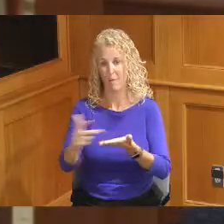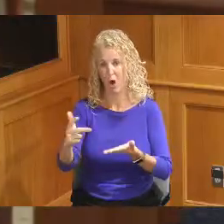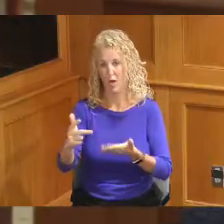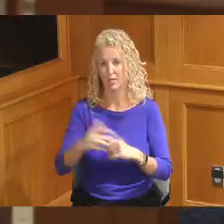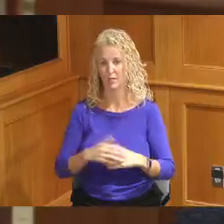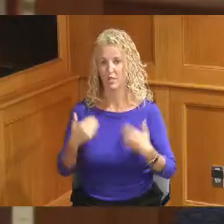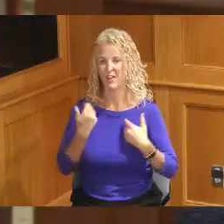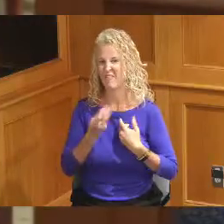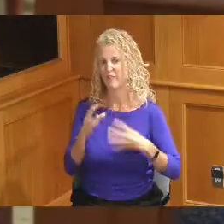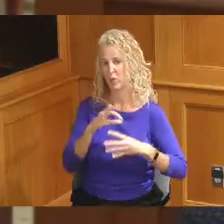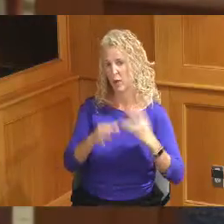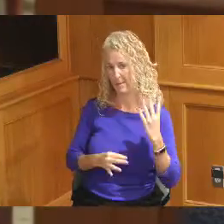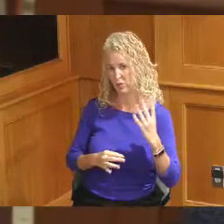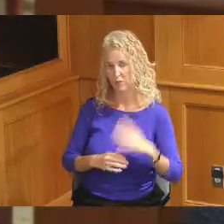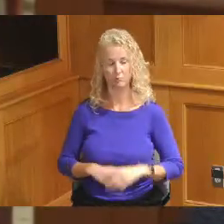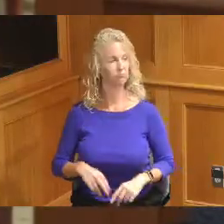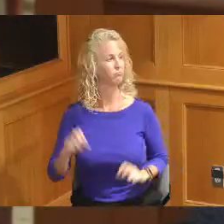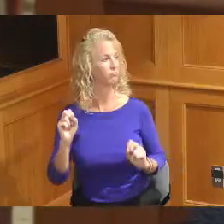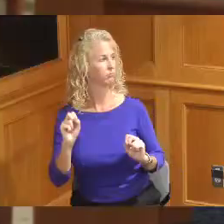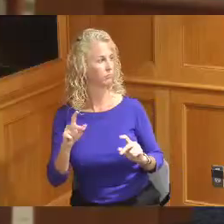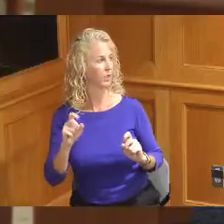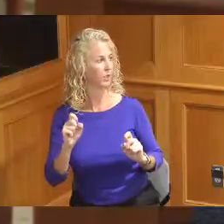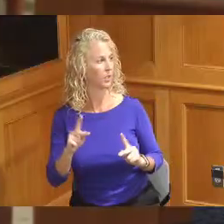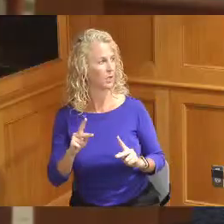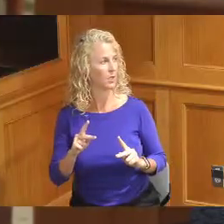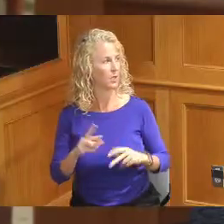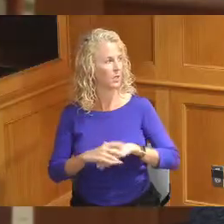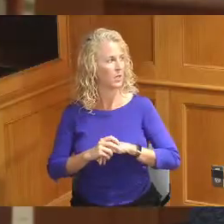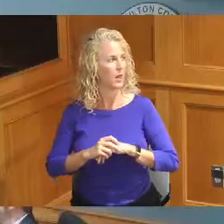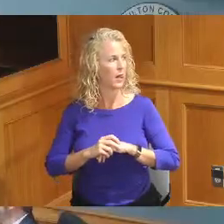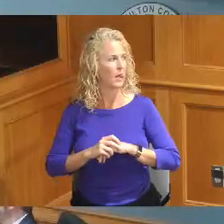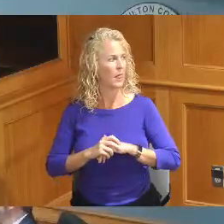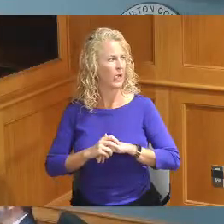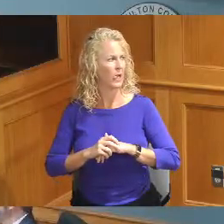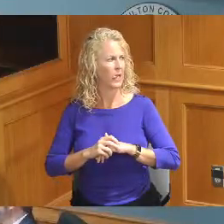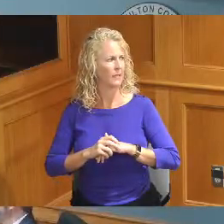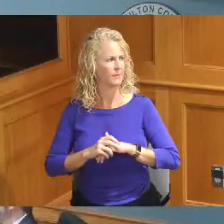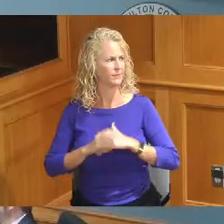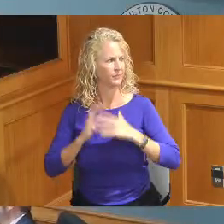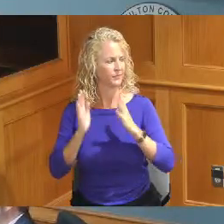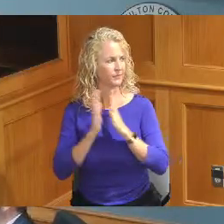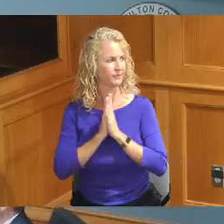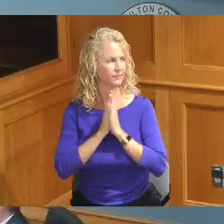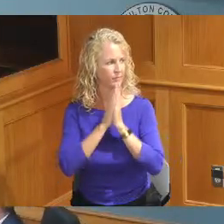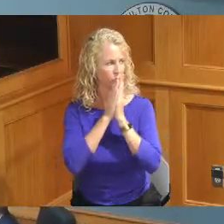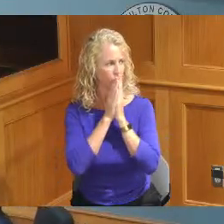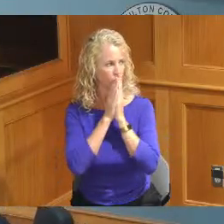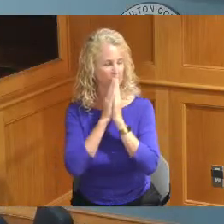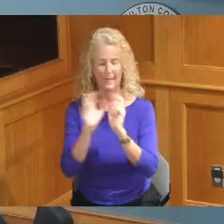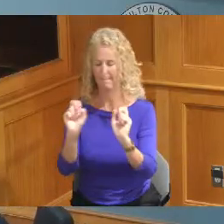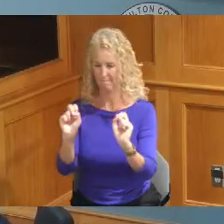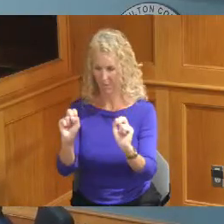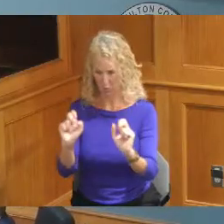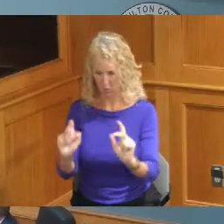with some options. Okay. Yeah. So, yeah, very